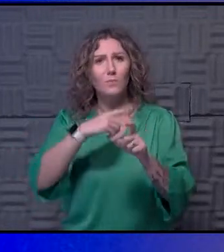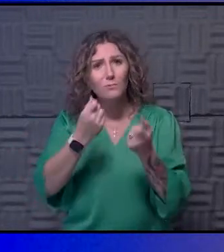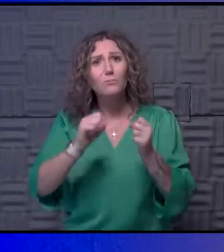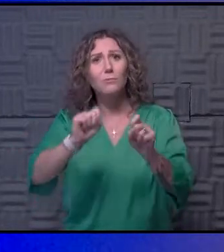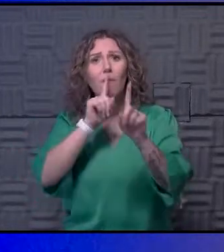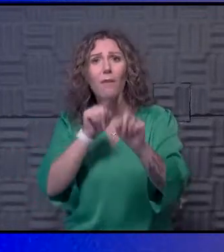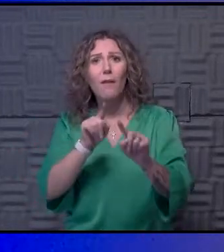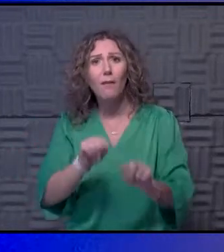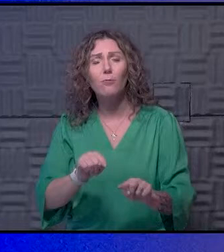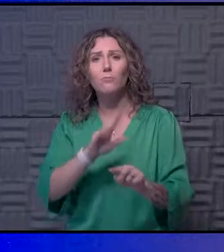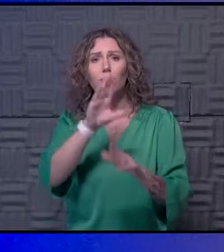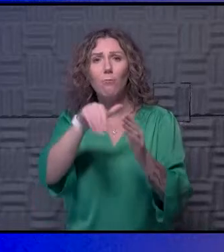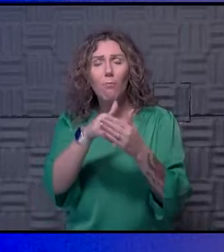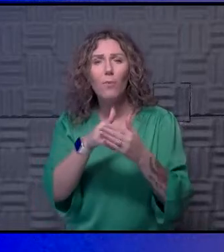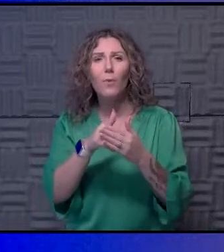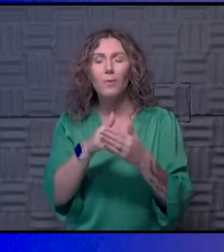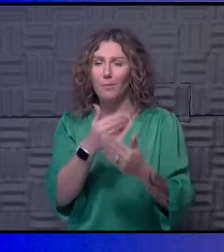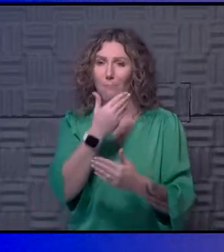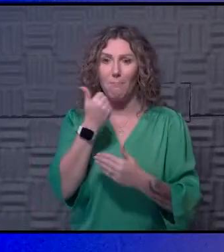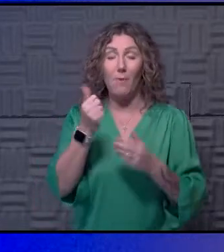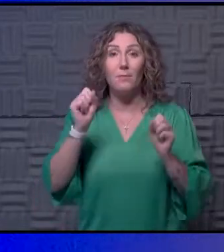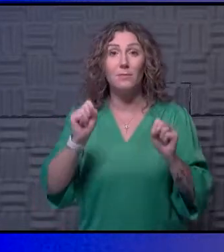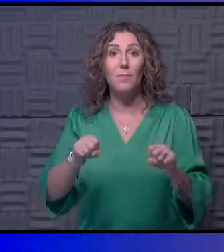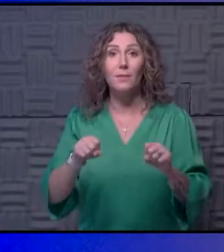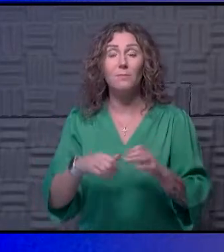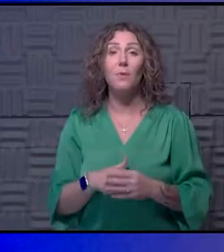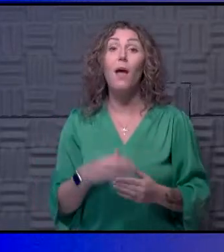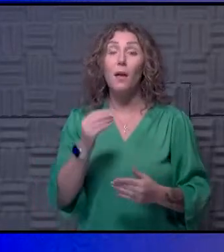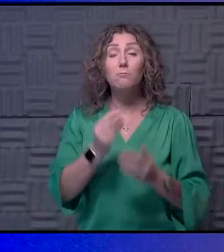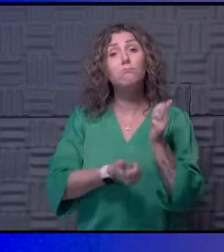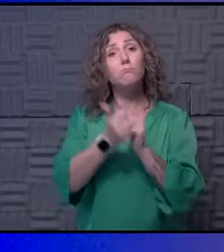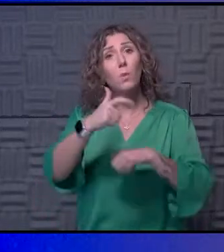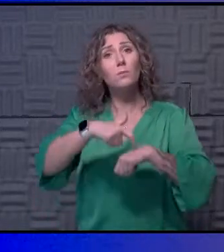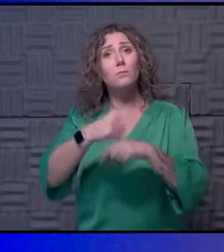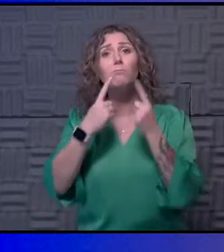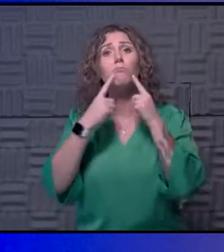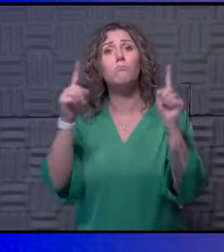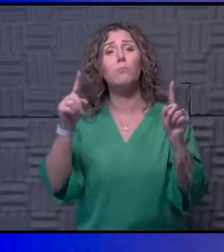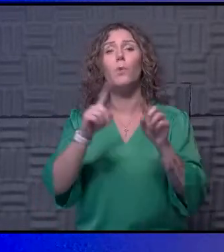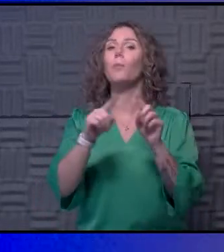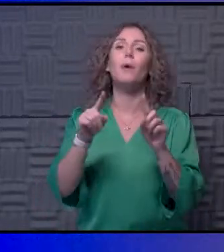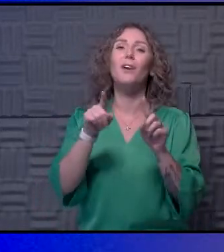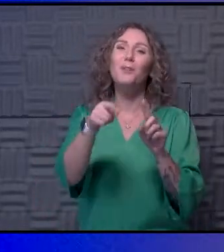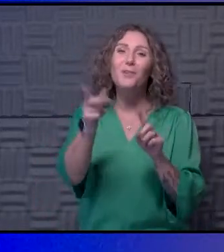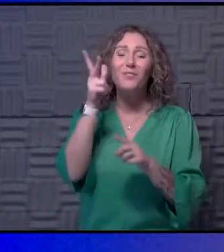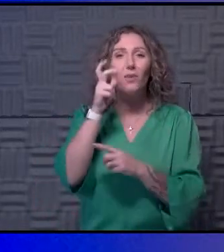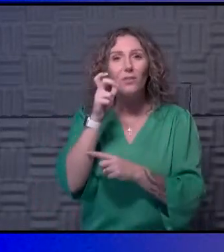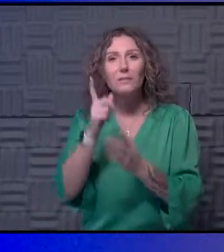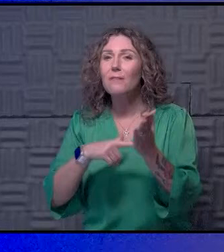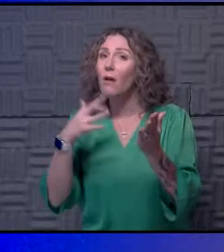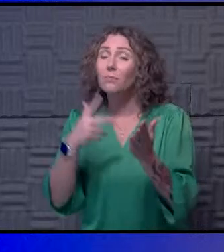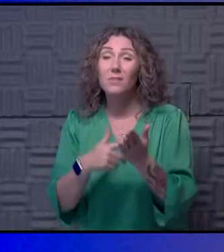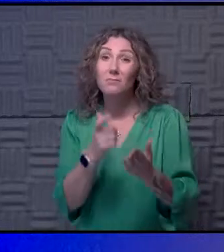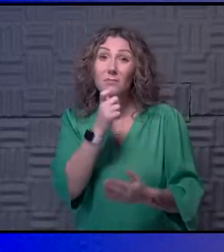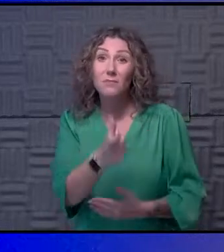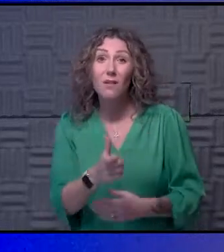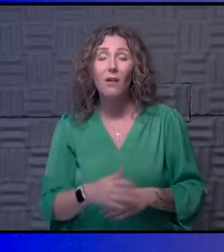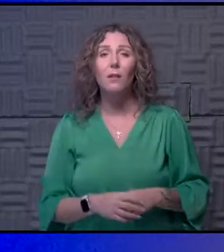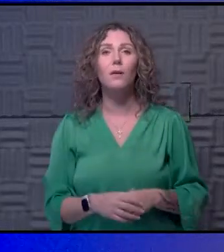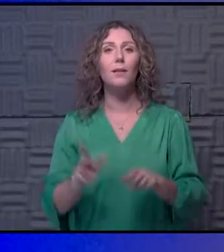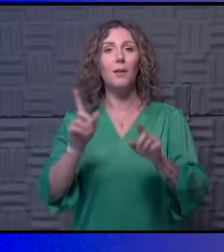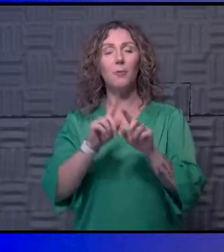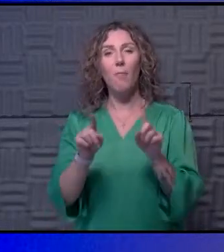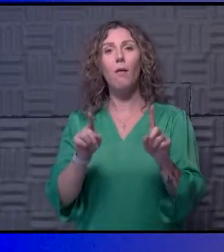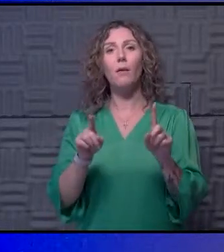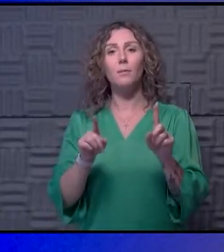them as best we can. And most of the time it works. But just as we heard, you know, sometimes it doesn't. But we